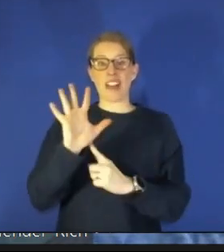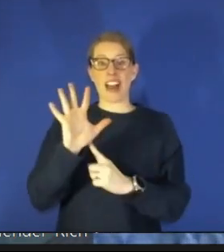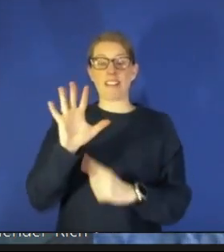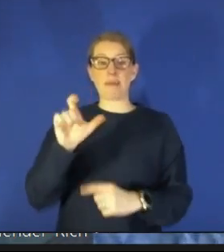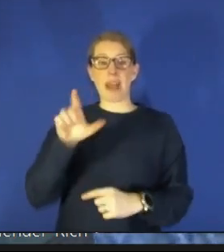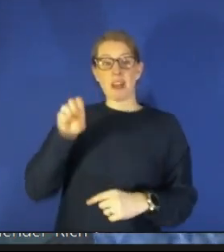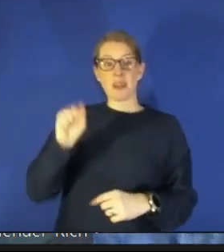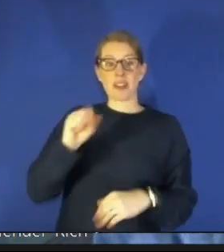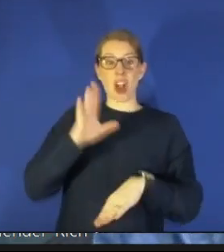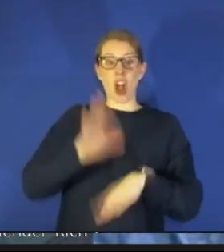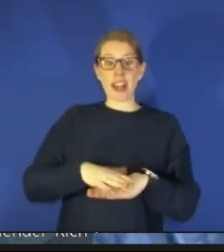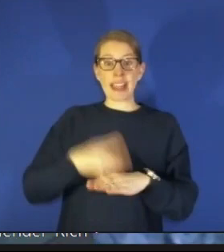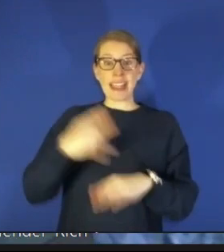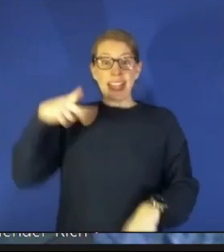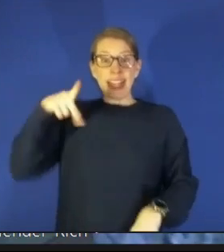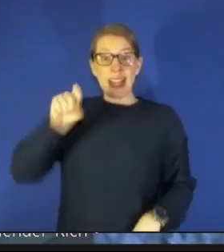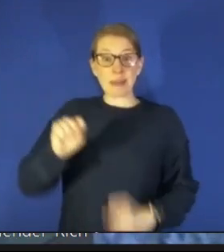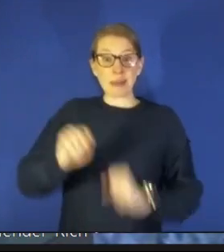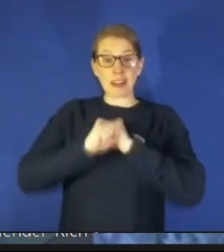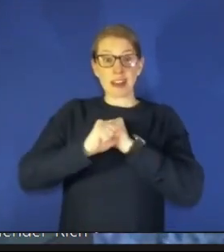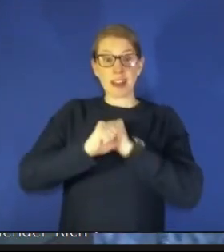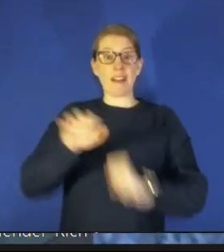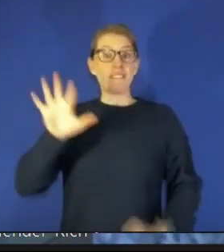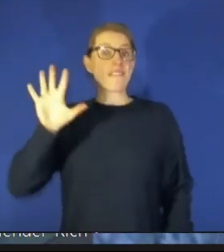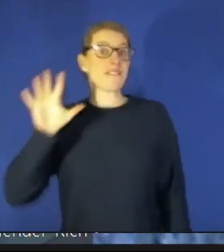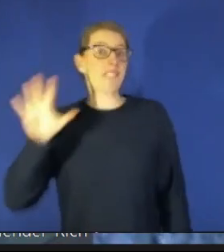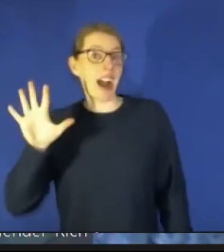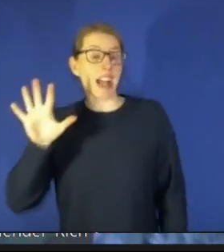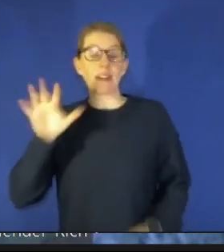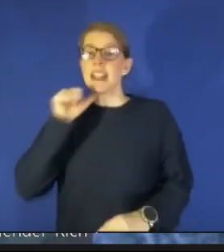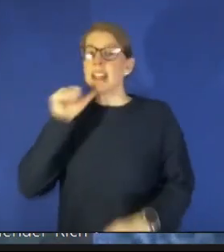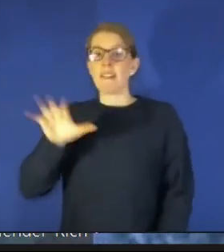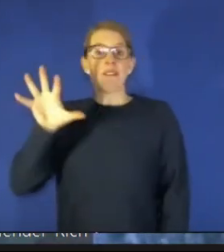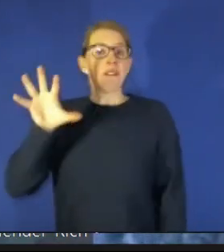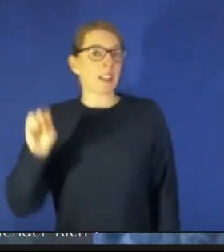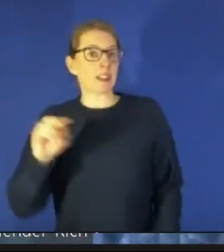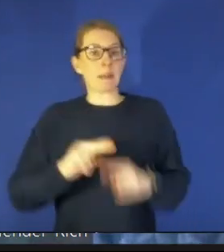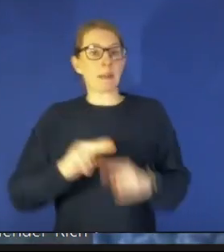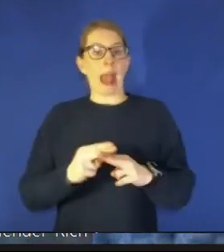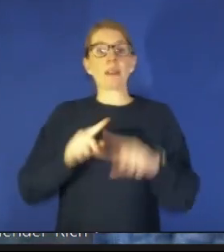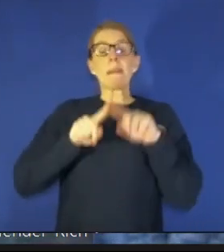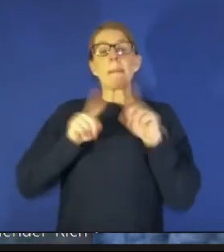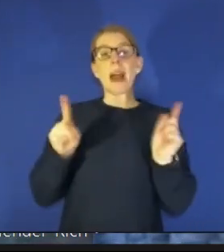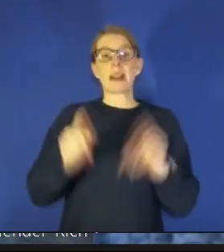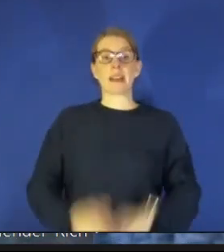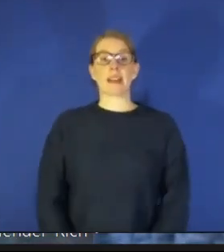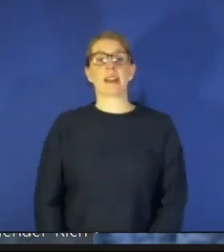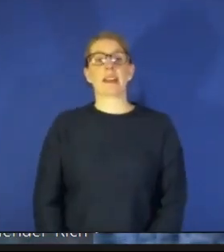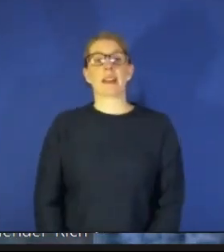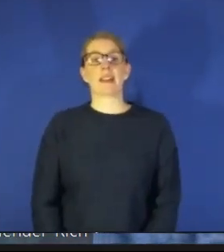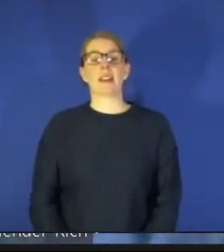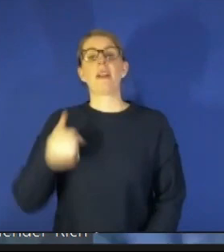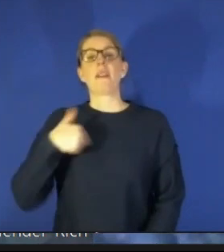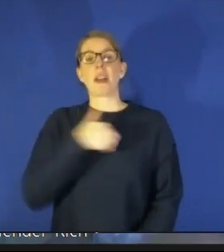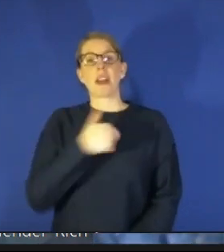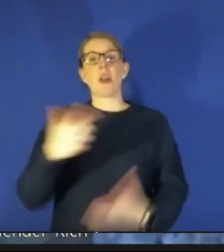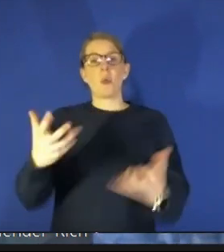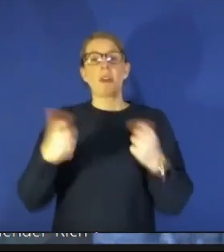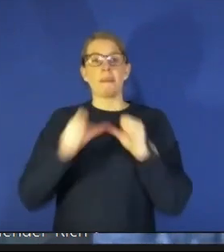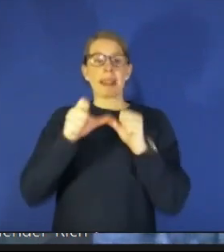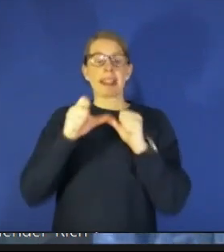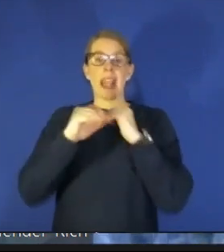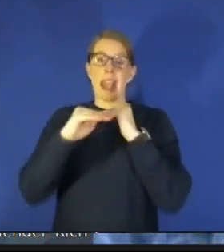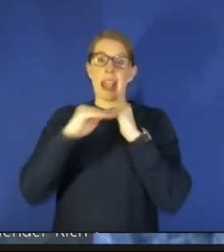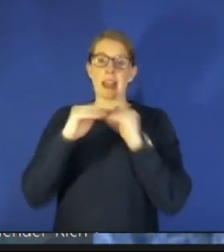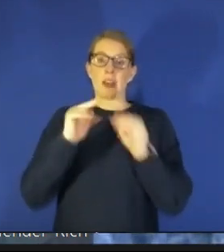be protective. Notice I said 5 and not 50. But we want to maintain our weight, right? We want to